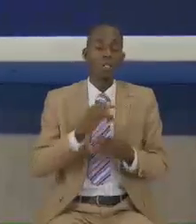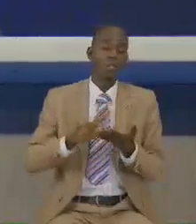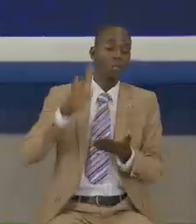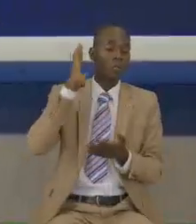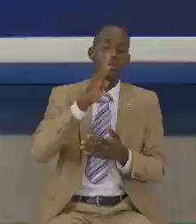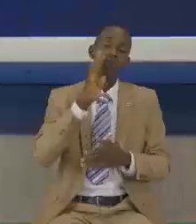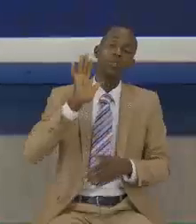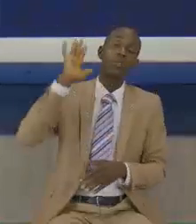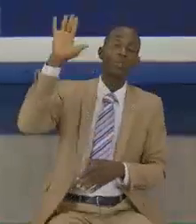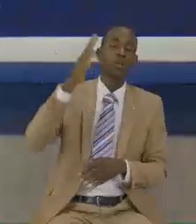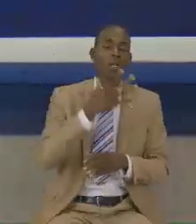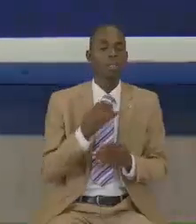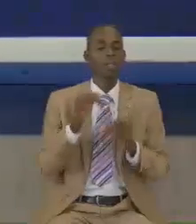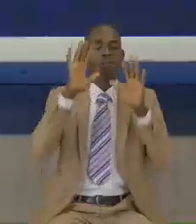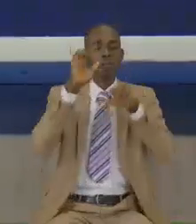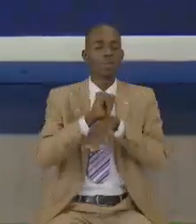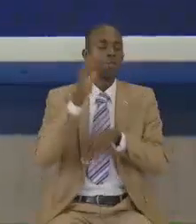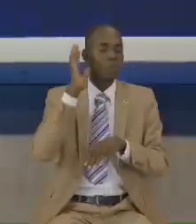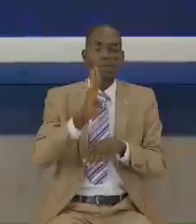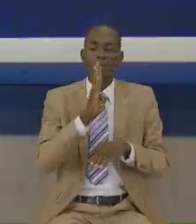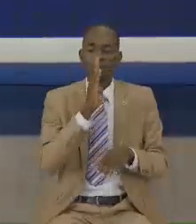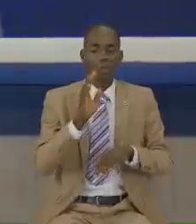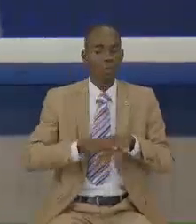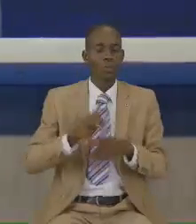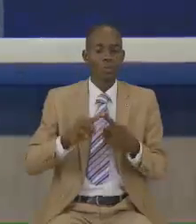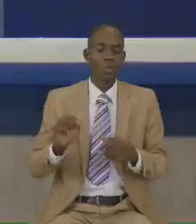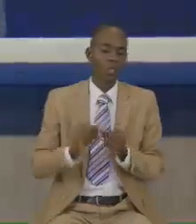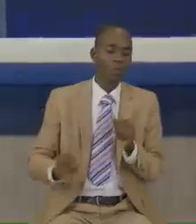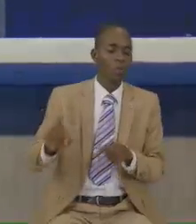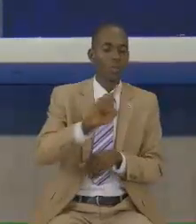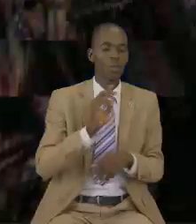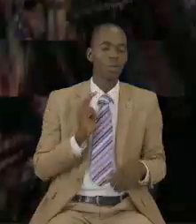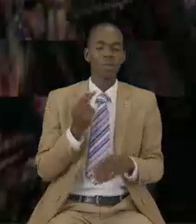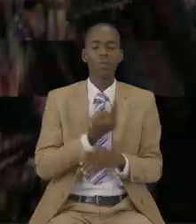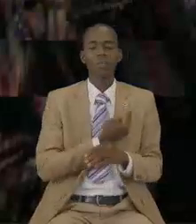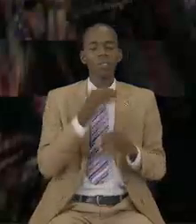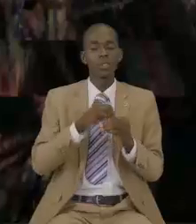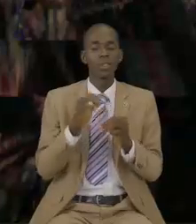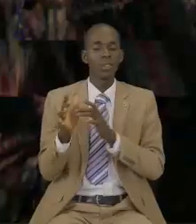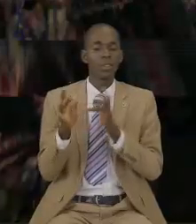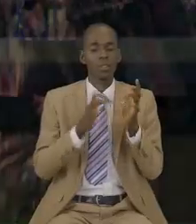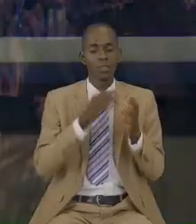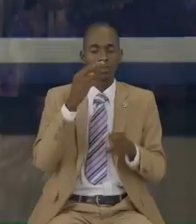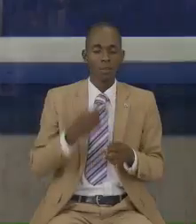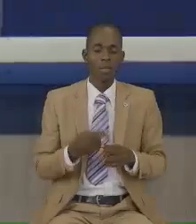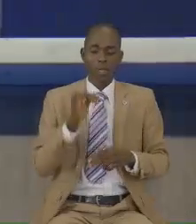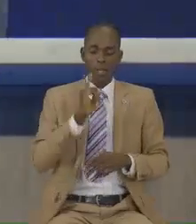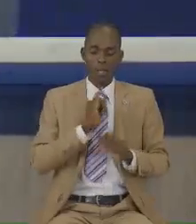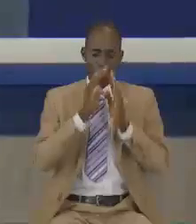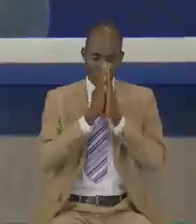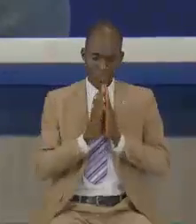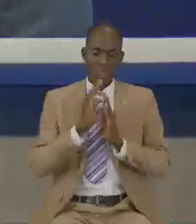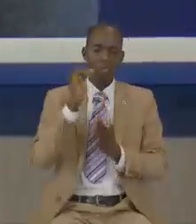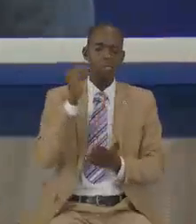the miracle will belong to every one of us. In Jesus' name I